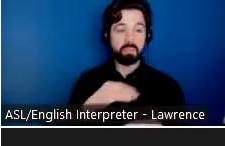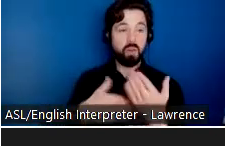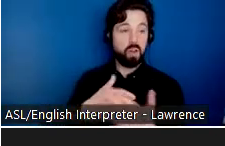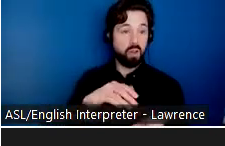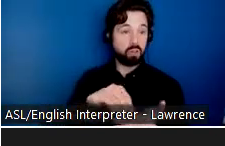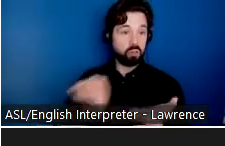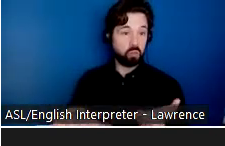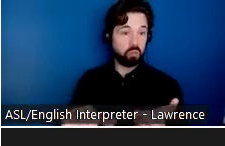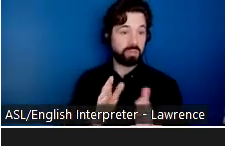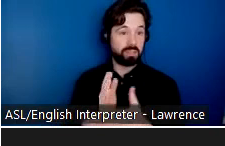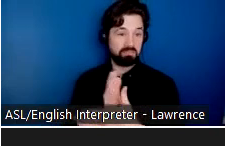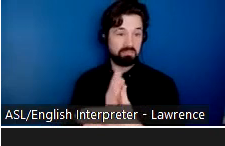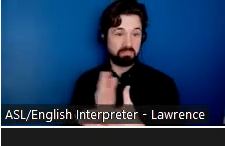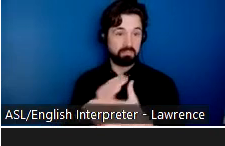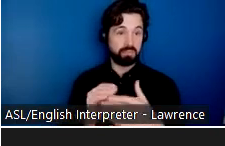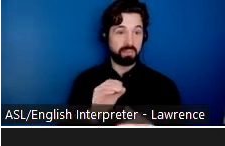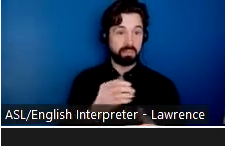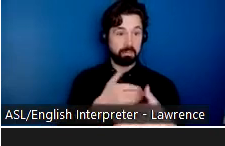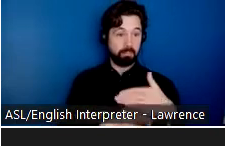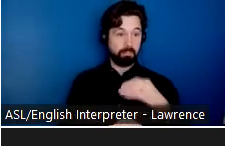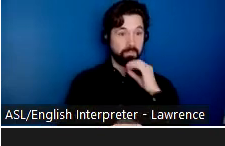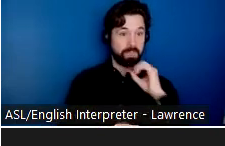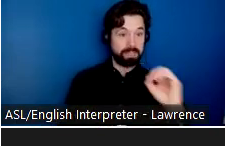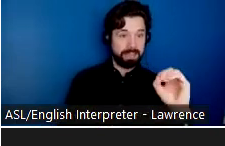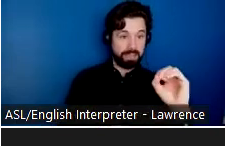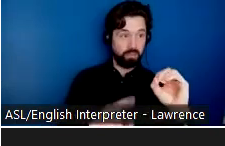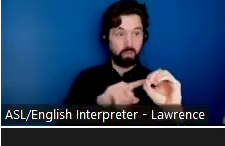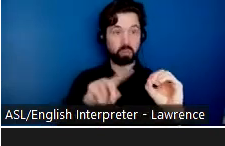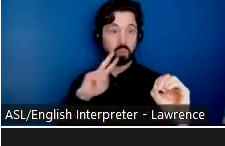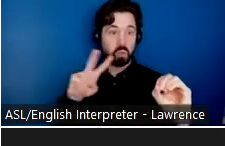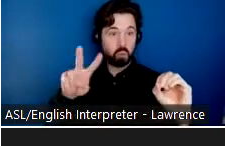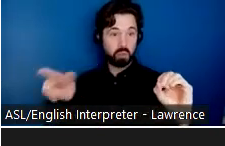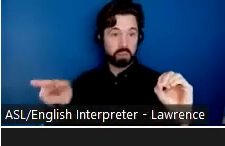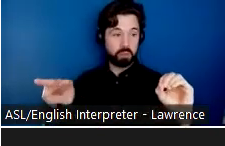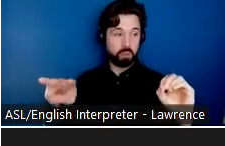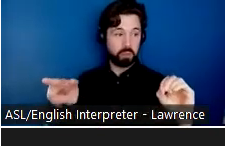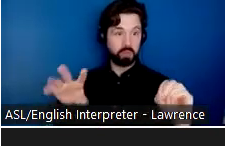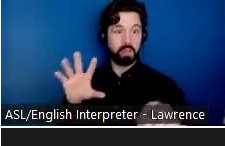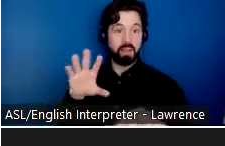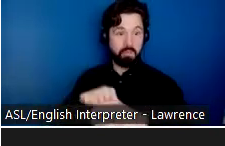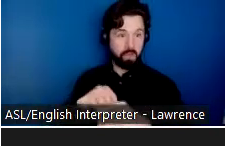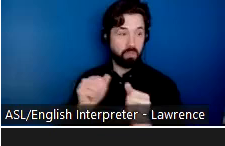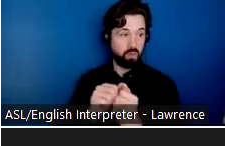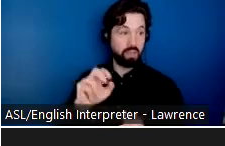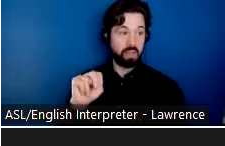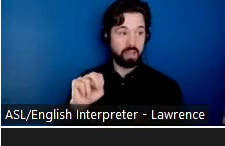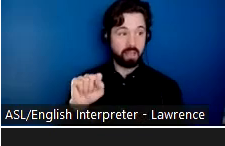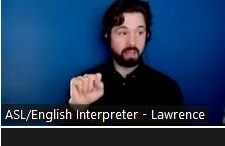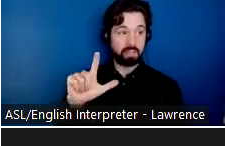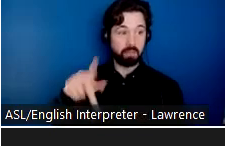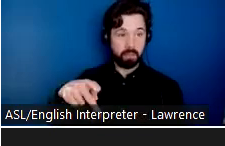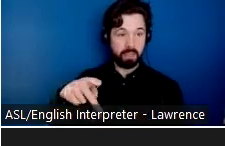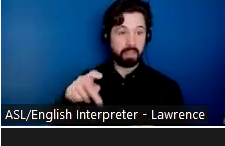22 may be eligible if they're attending a school that participates in the National School Lunch Program and or the